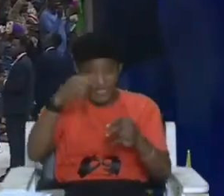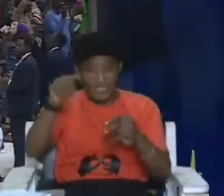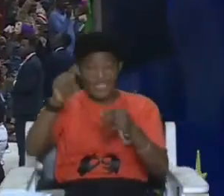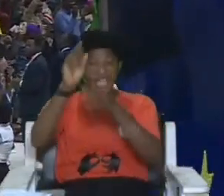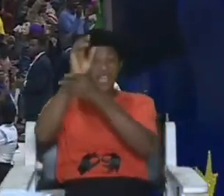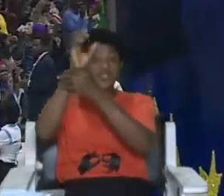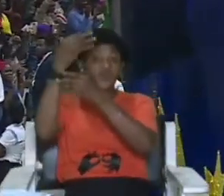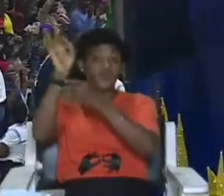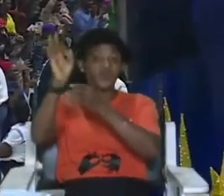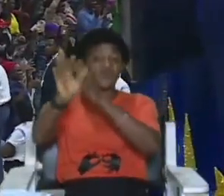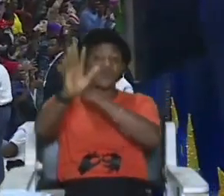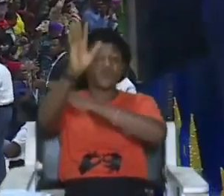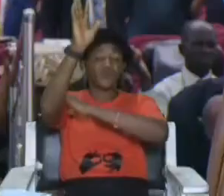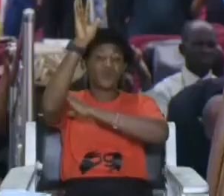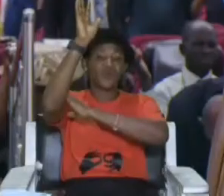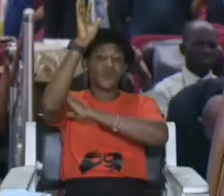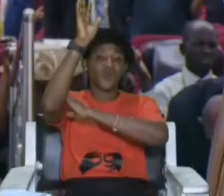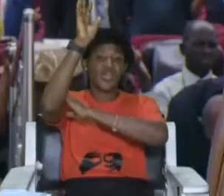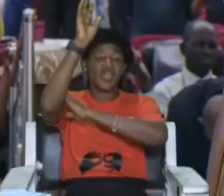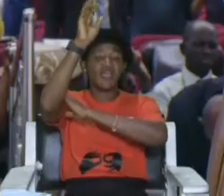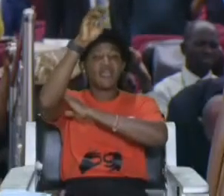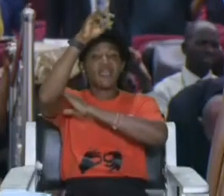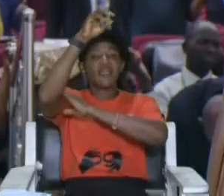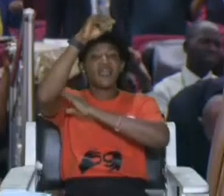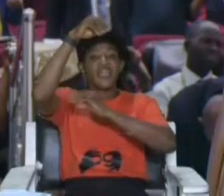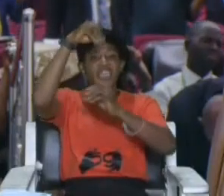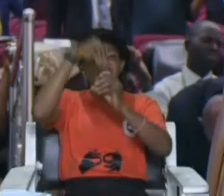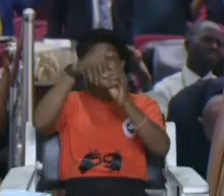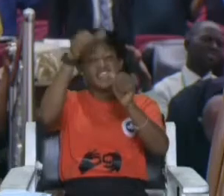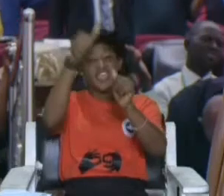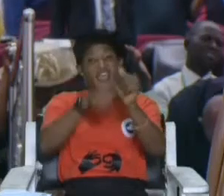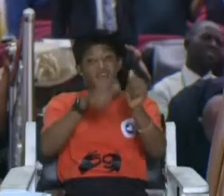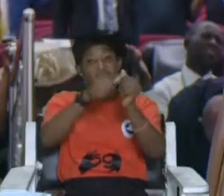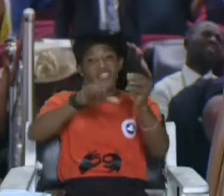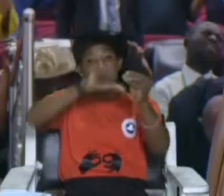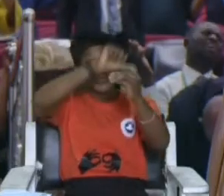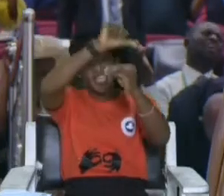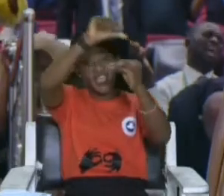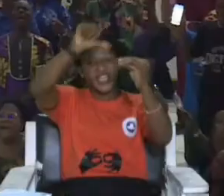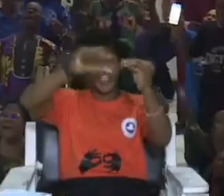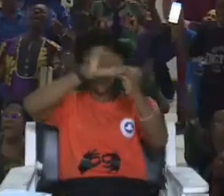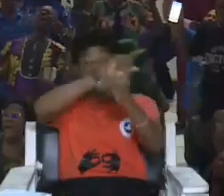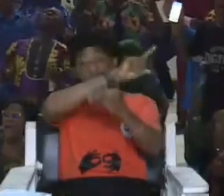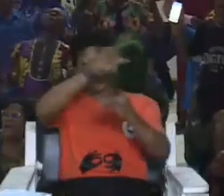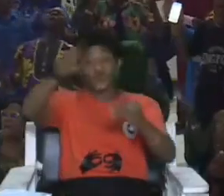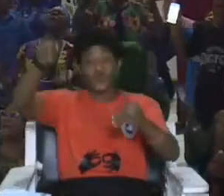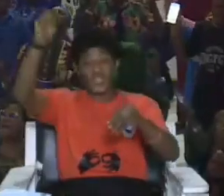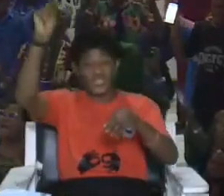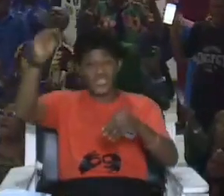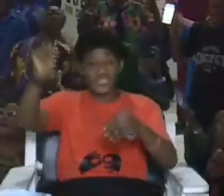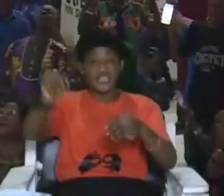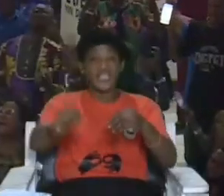In every area where you need help, God will send help to you.